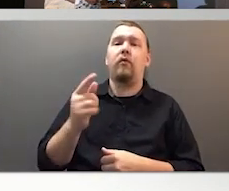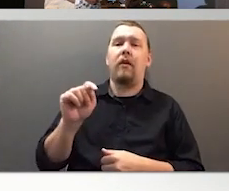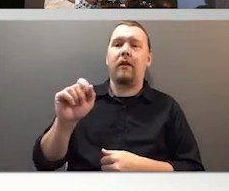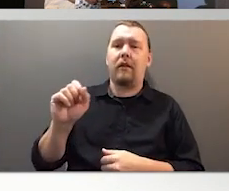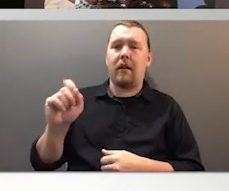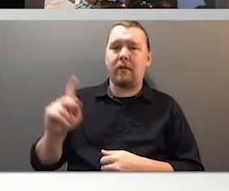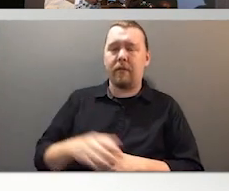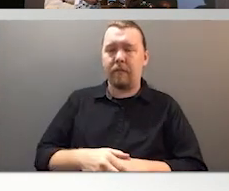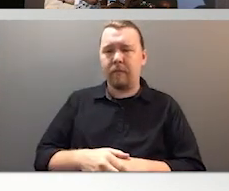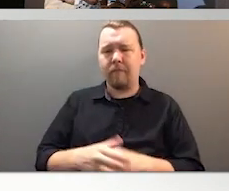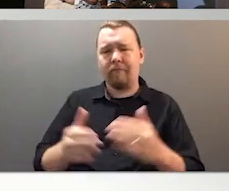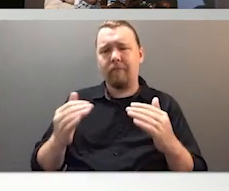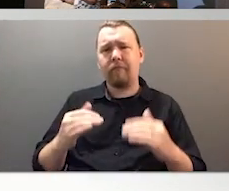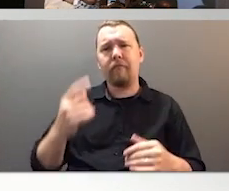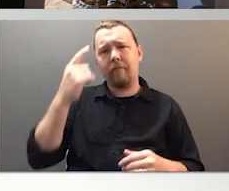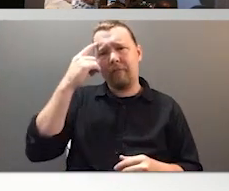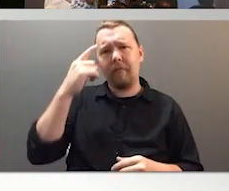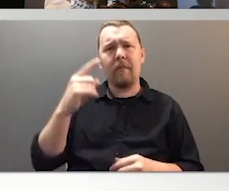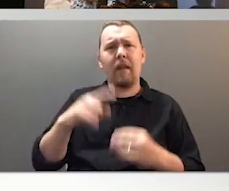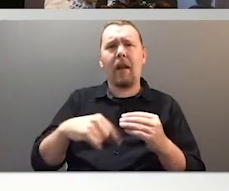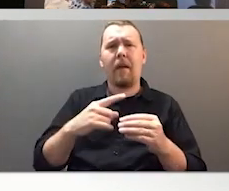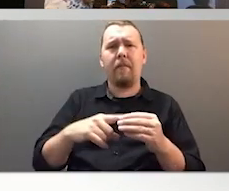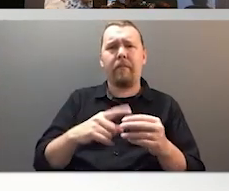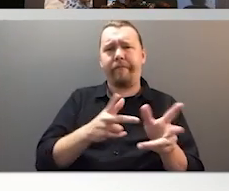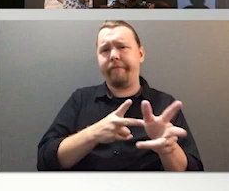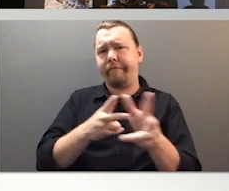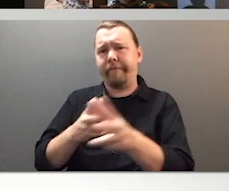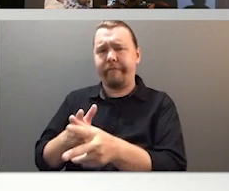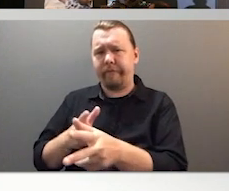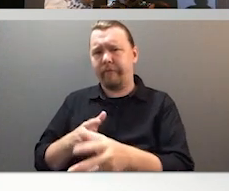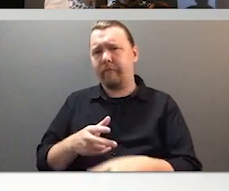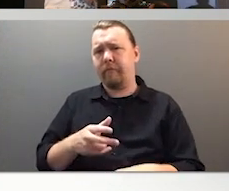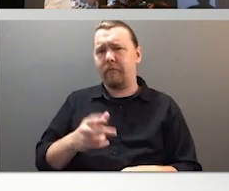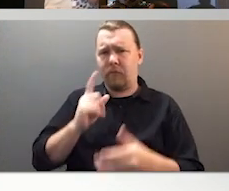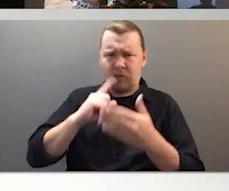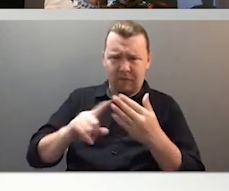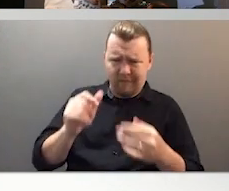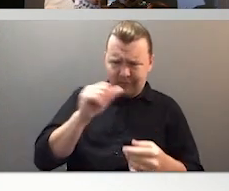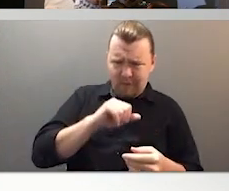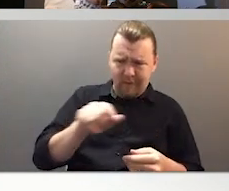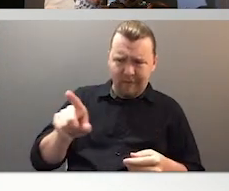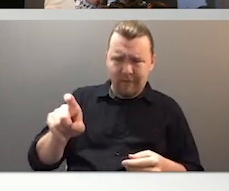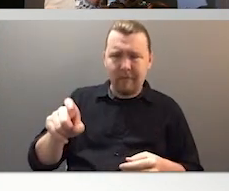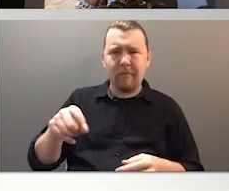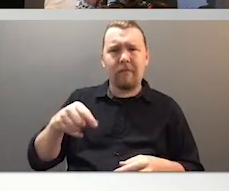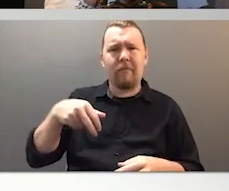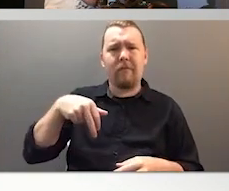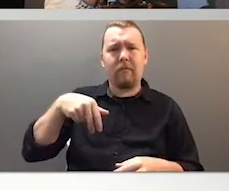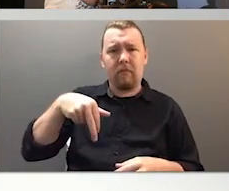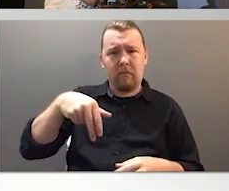Think about the field sobriety checks. What do they have you do? They have you walk heel to toe. Can you walk on a straight